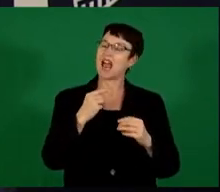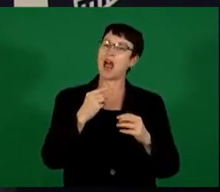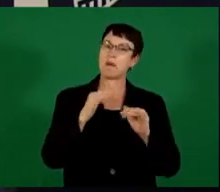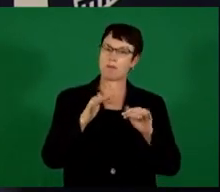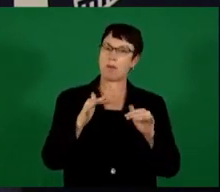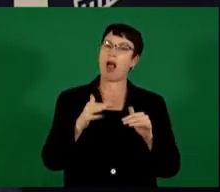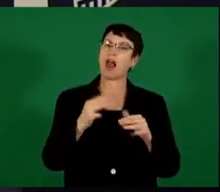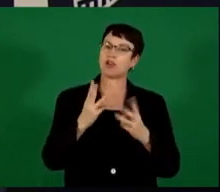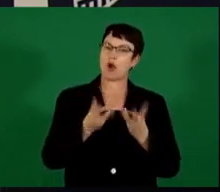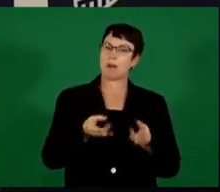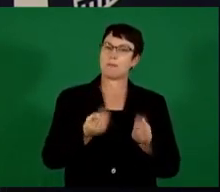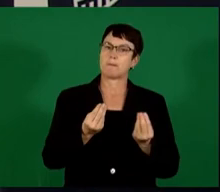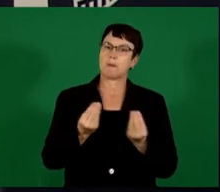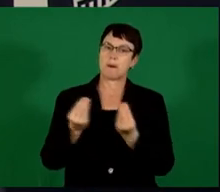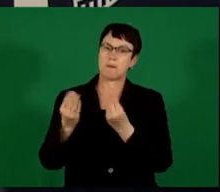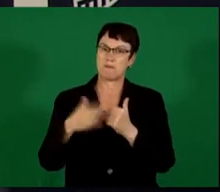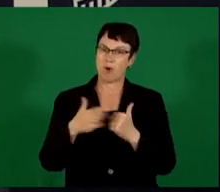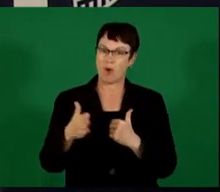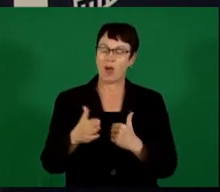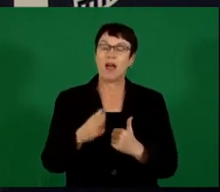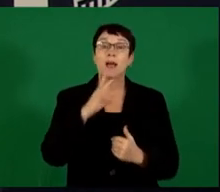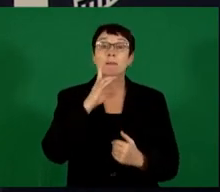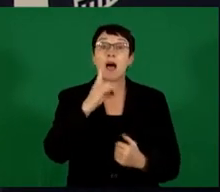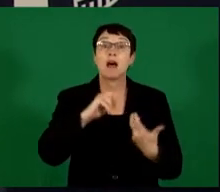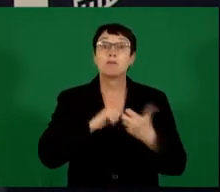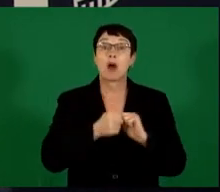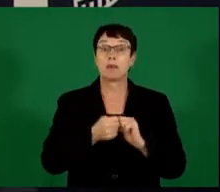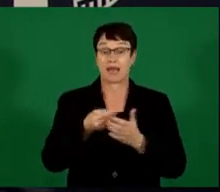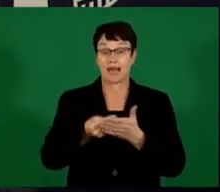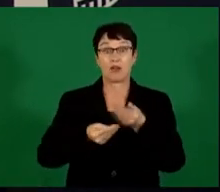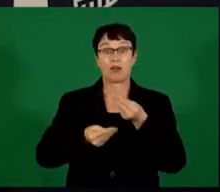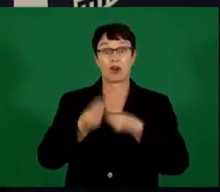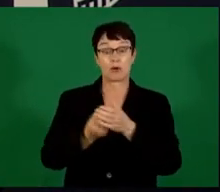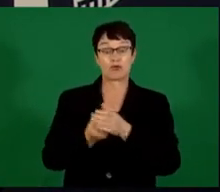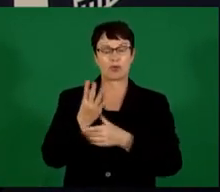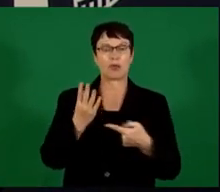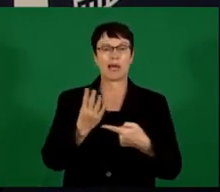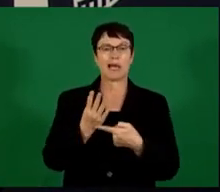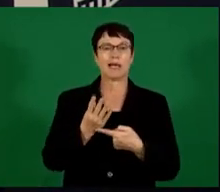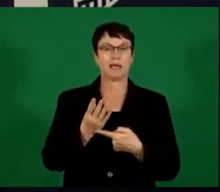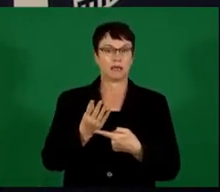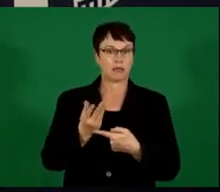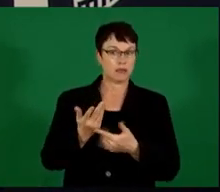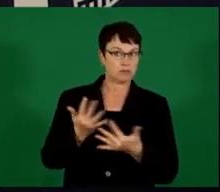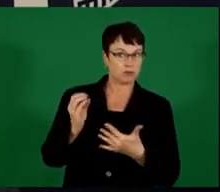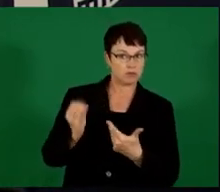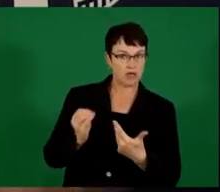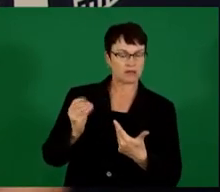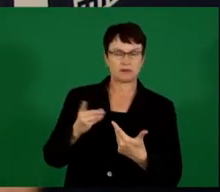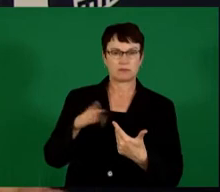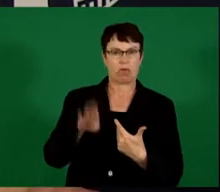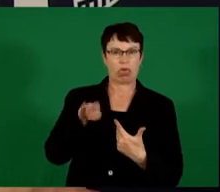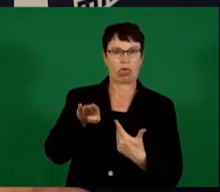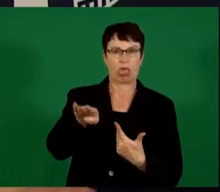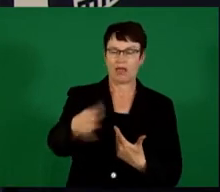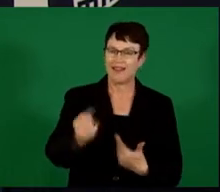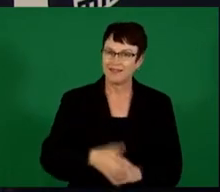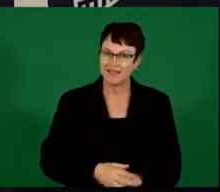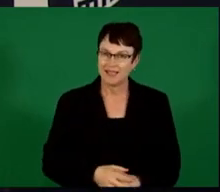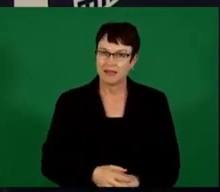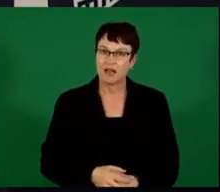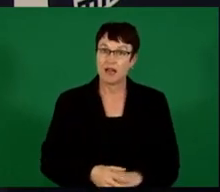but the problem is that when we sit at the current numbers, we see unemployment go